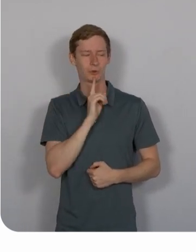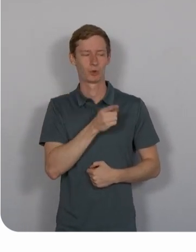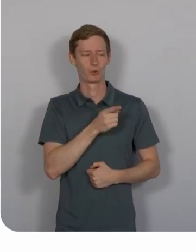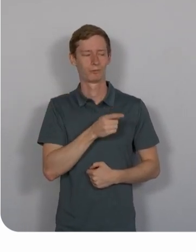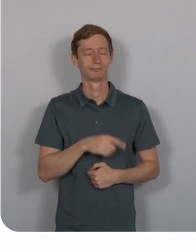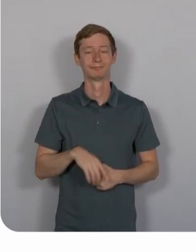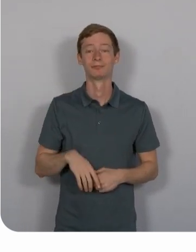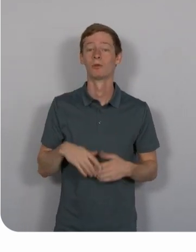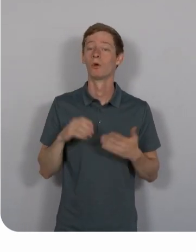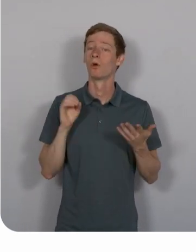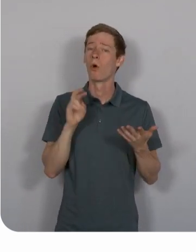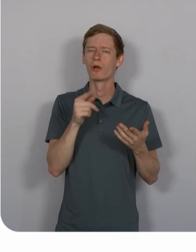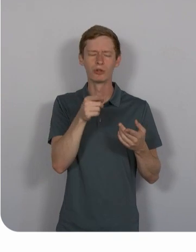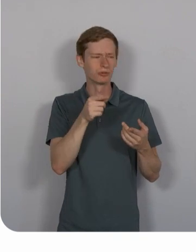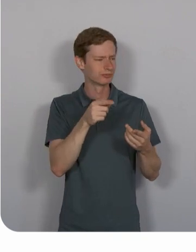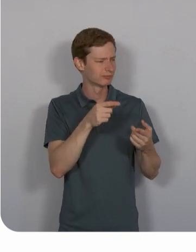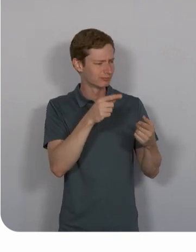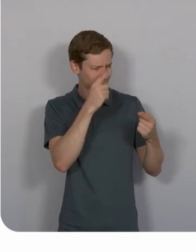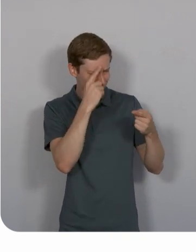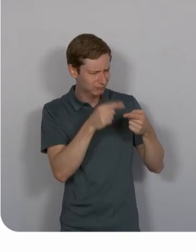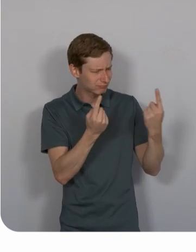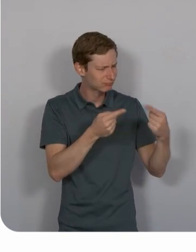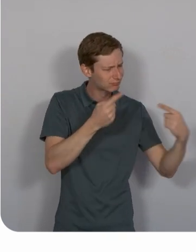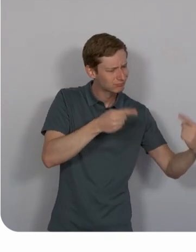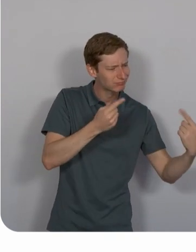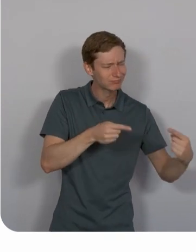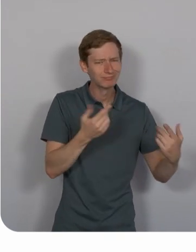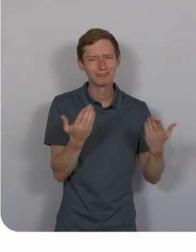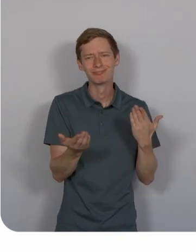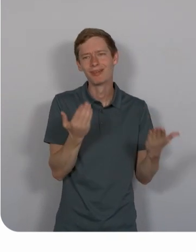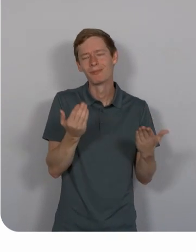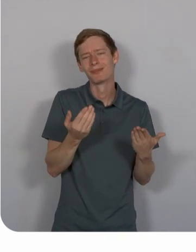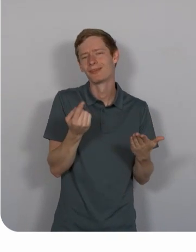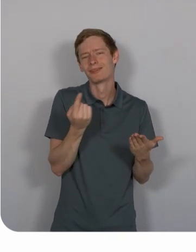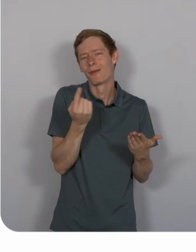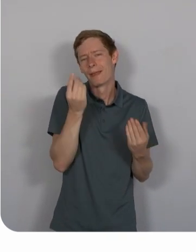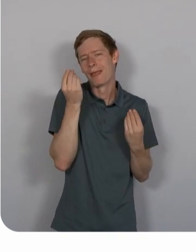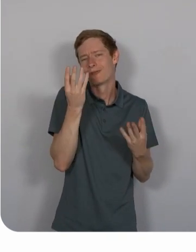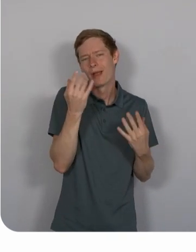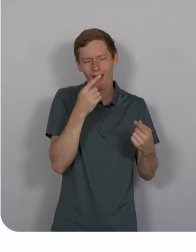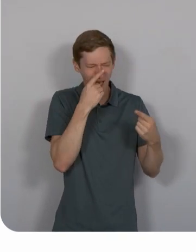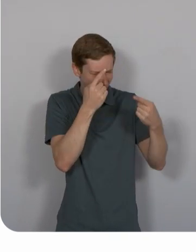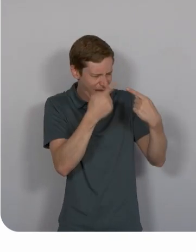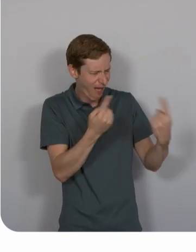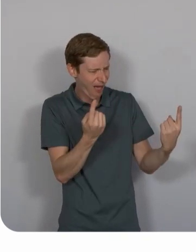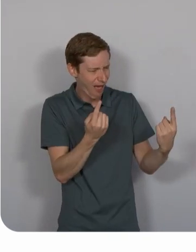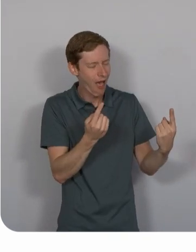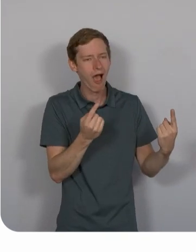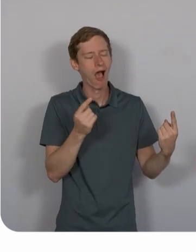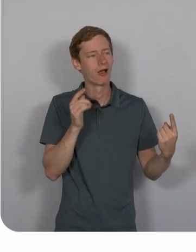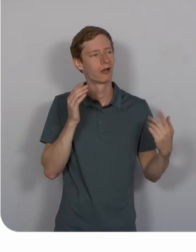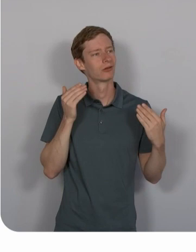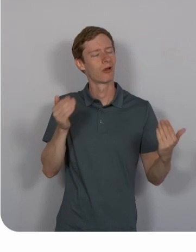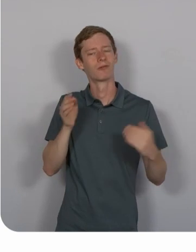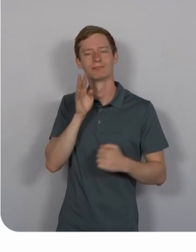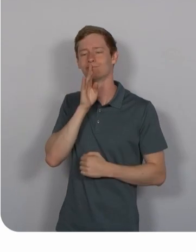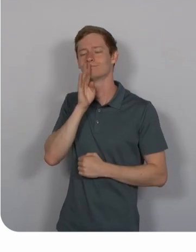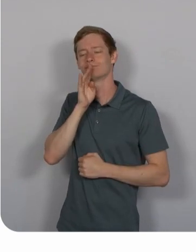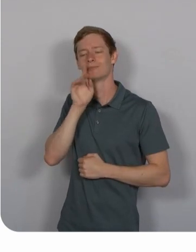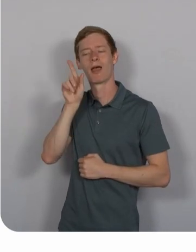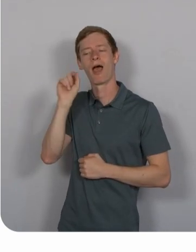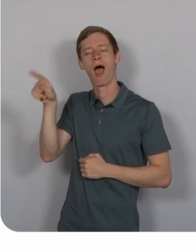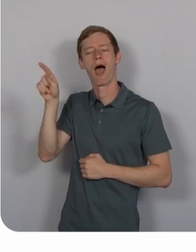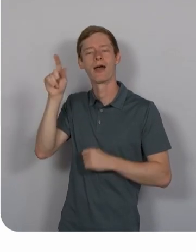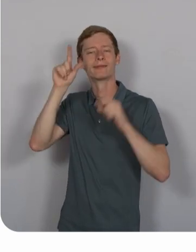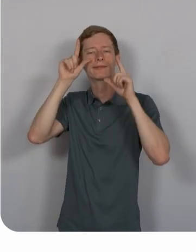Or let's say you just want to settle a debate, some trivia as you're going out through the world. Just ask your Ray-Ban Meta glasses and